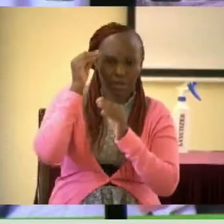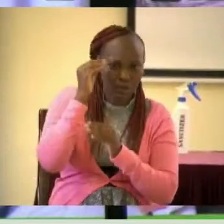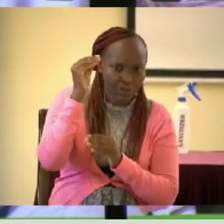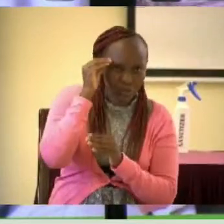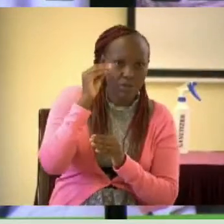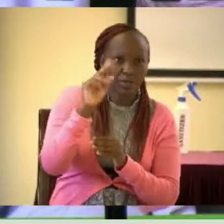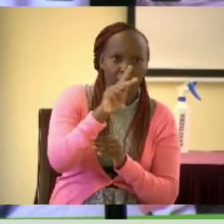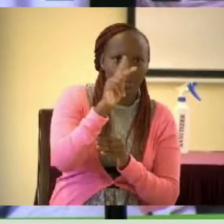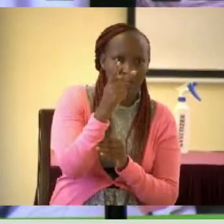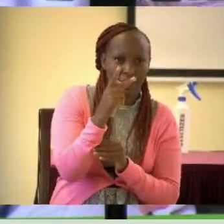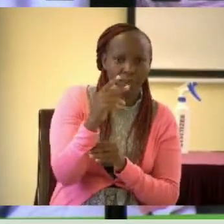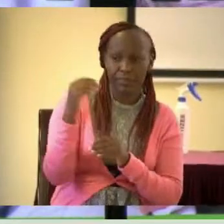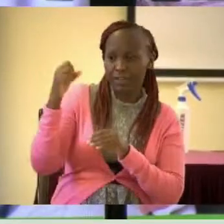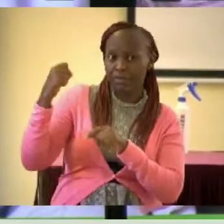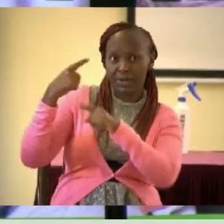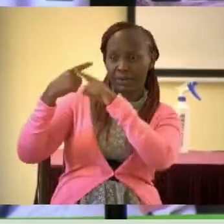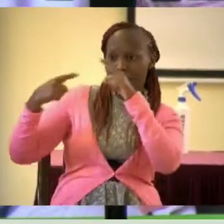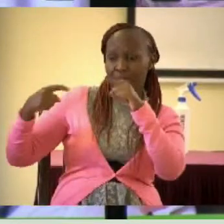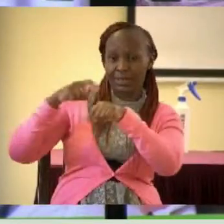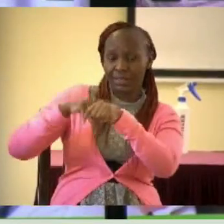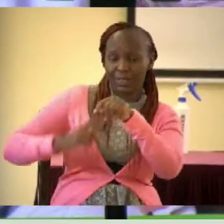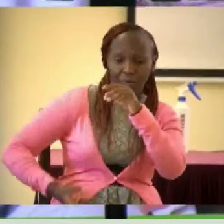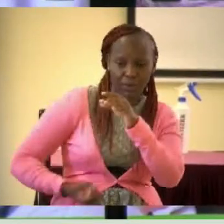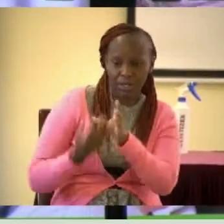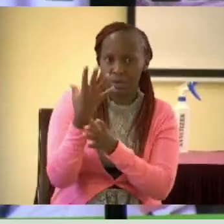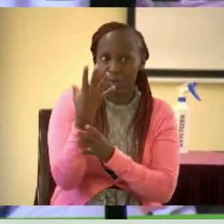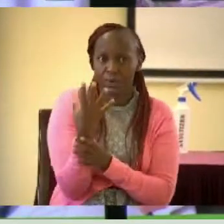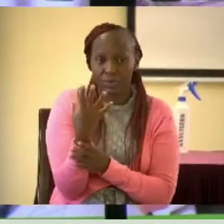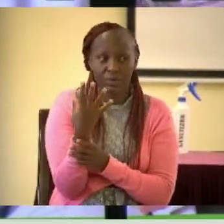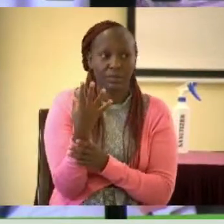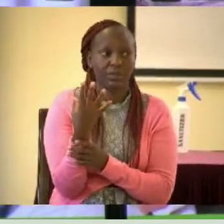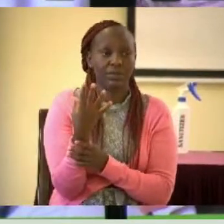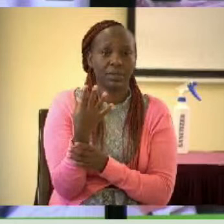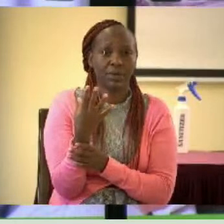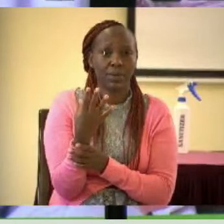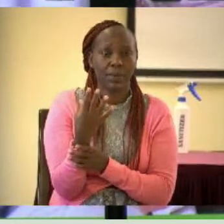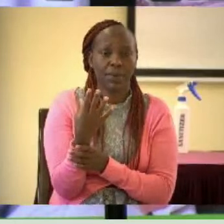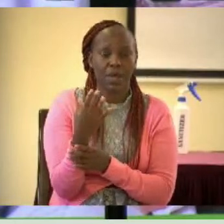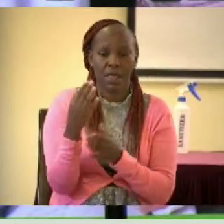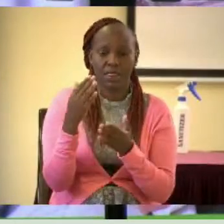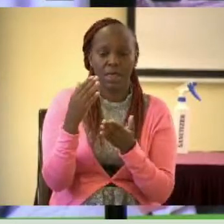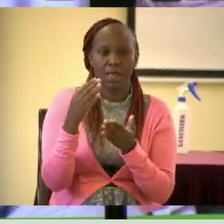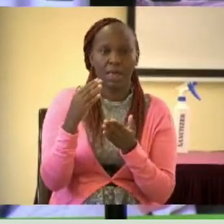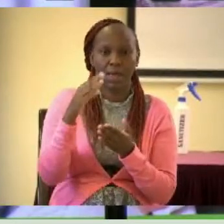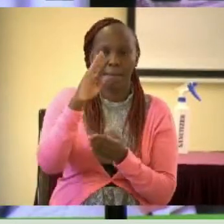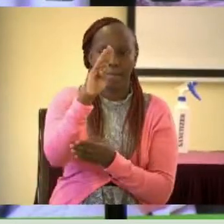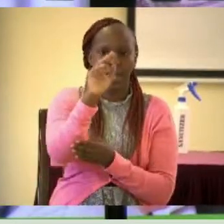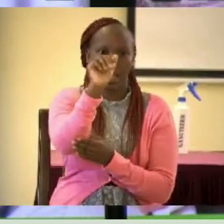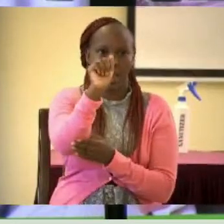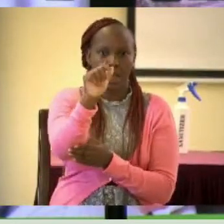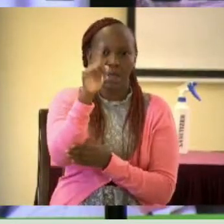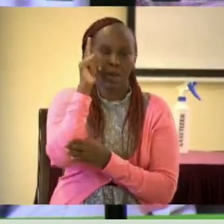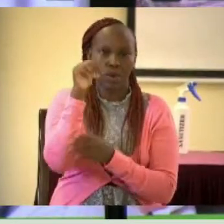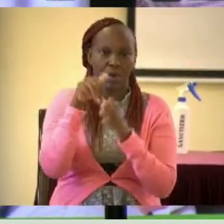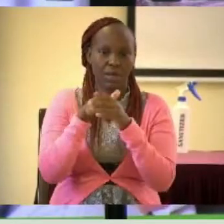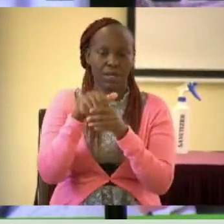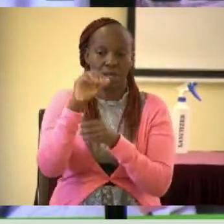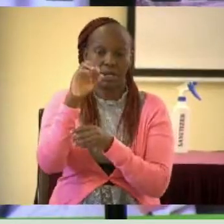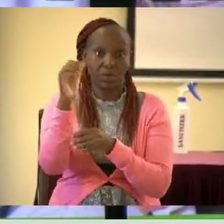About 5 years since we launched the Bachelor of Laws program at Egerton University.